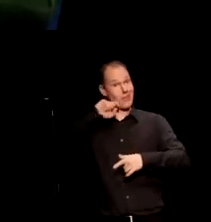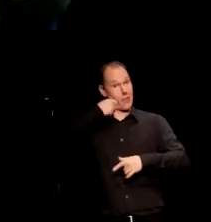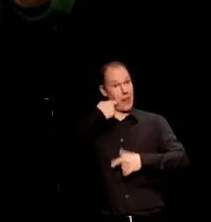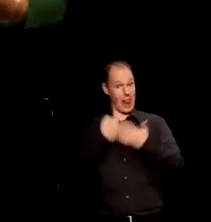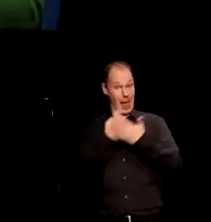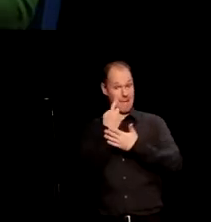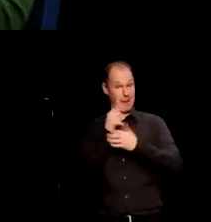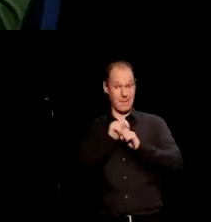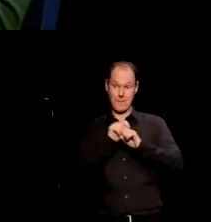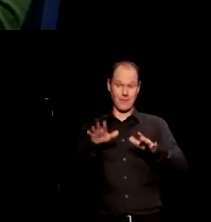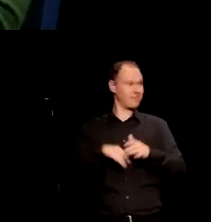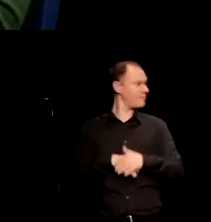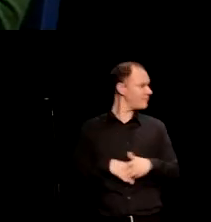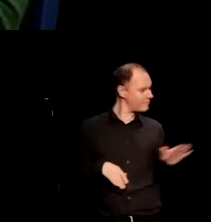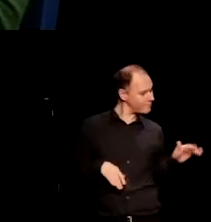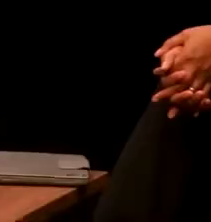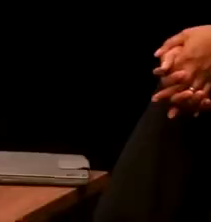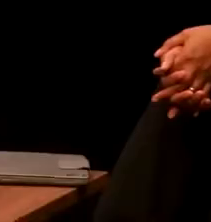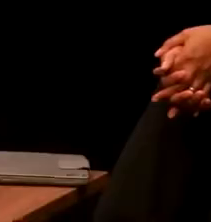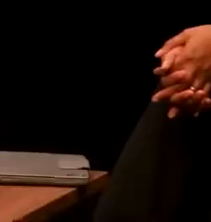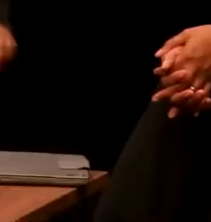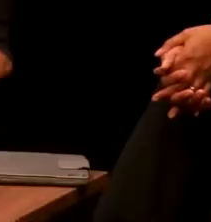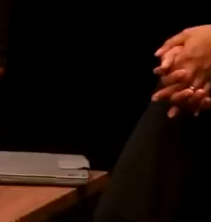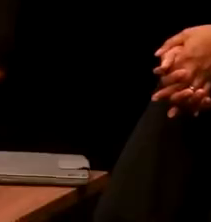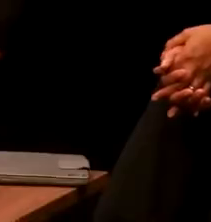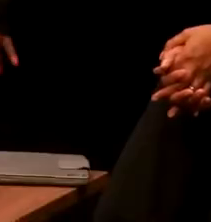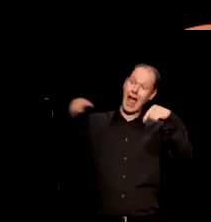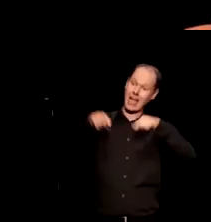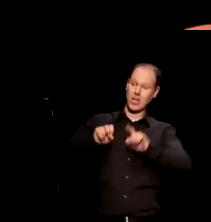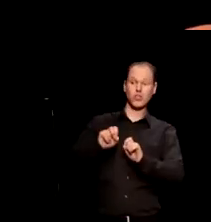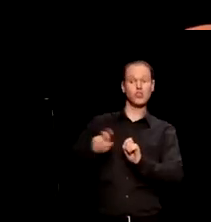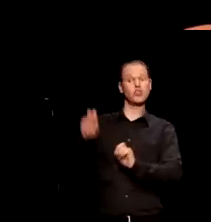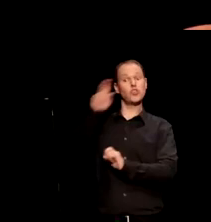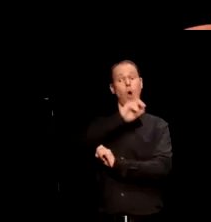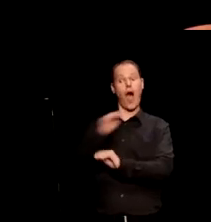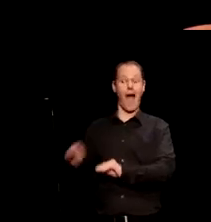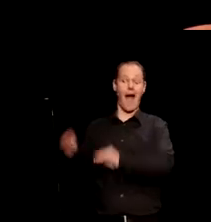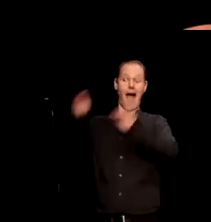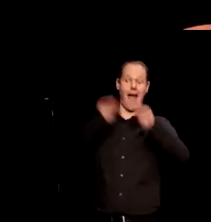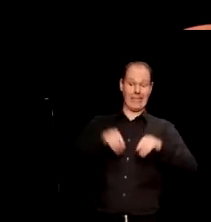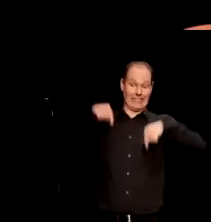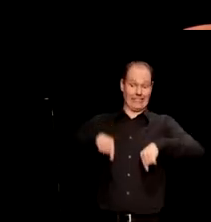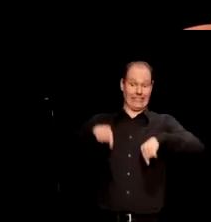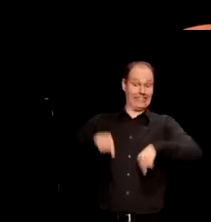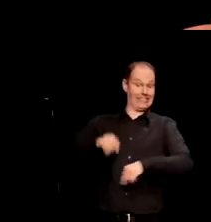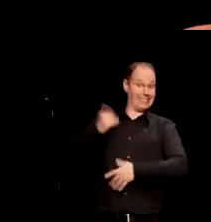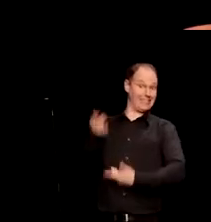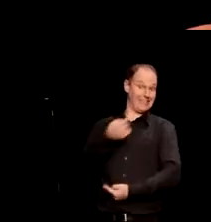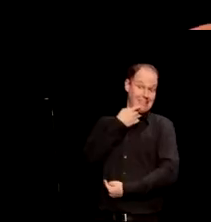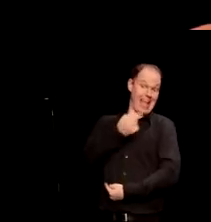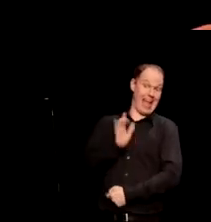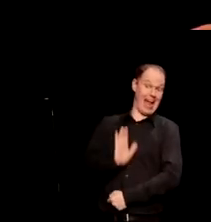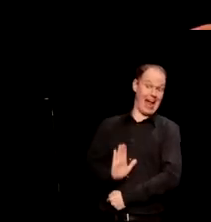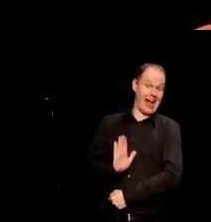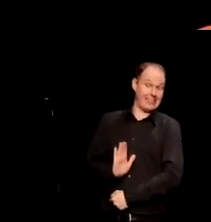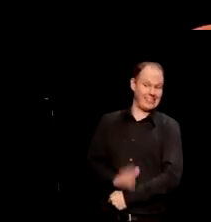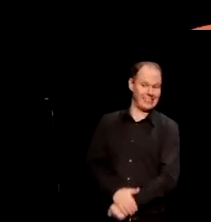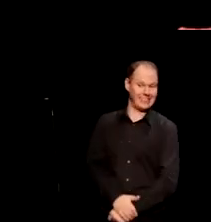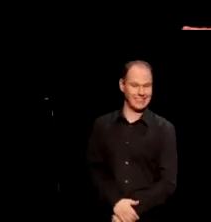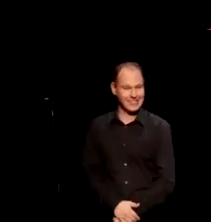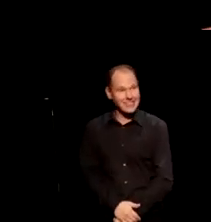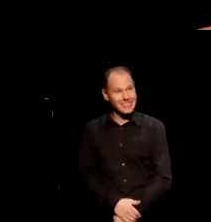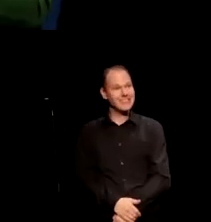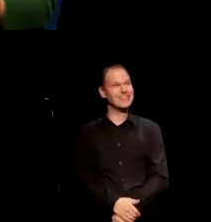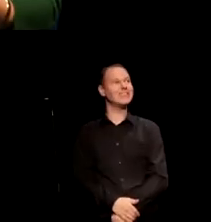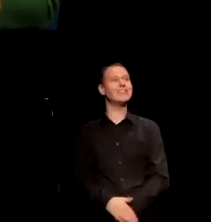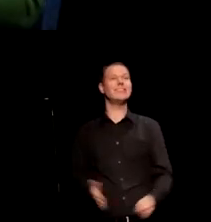for. So maybe I think you could we can... tour, maybe you could tour to this space. Come on. just saying.